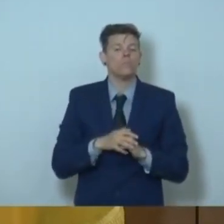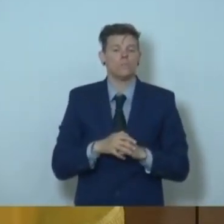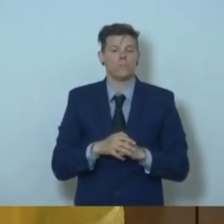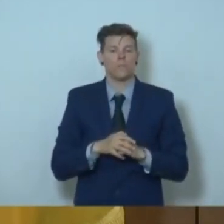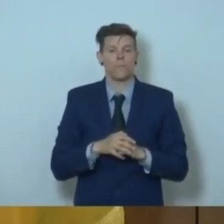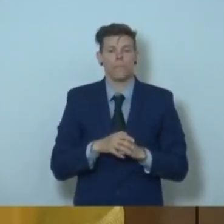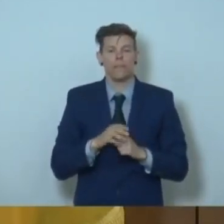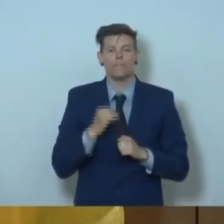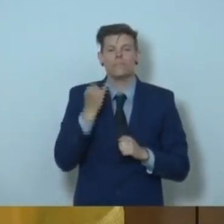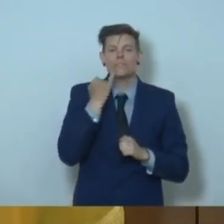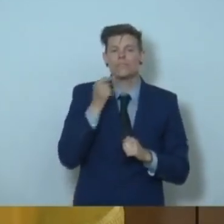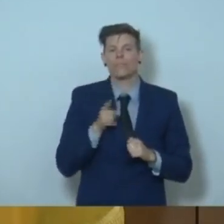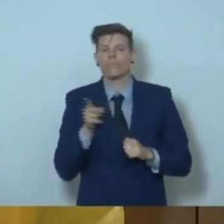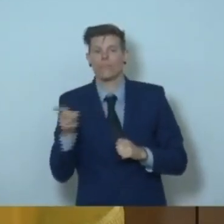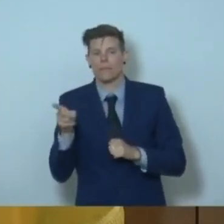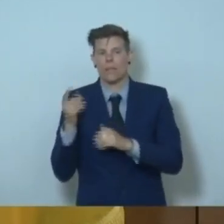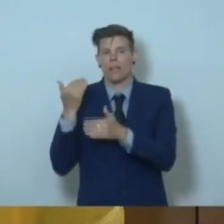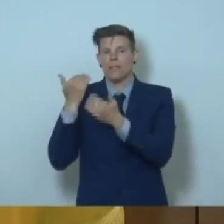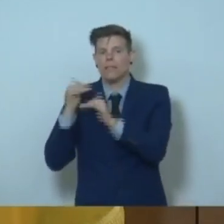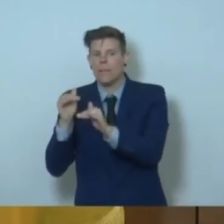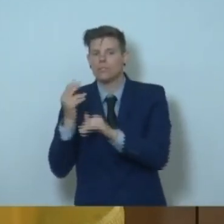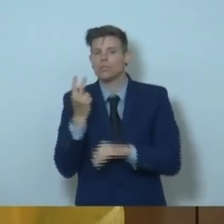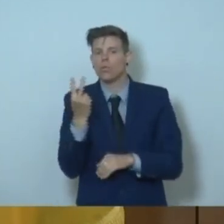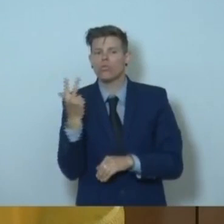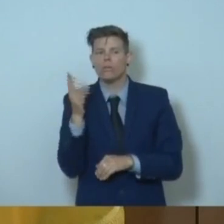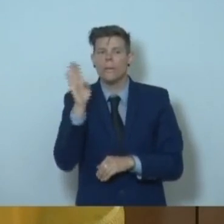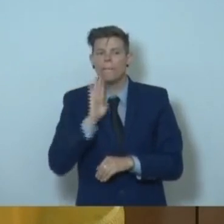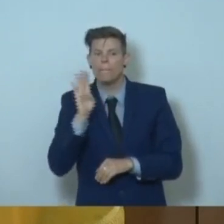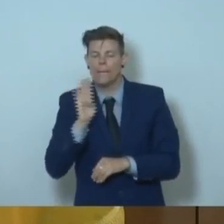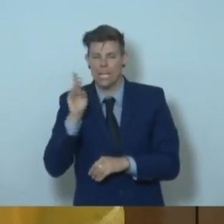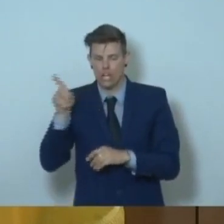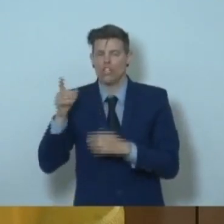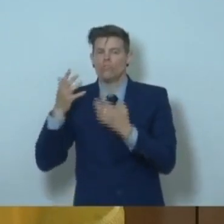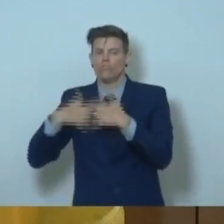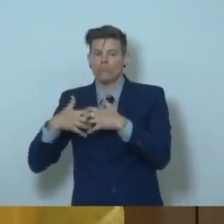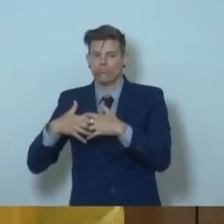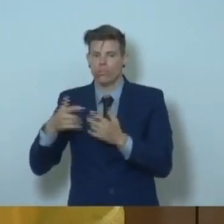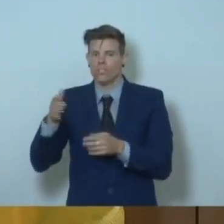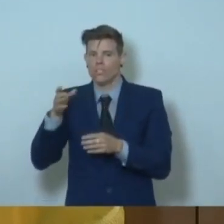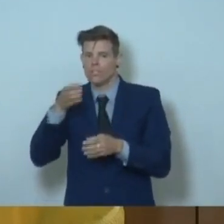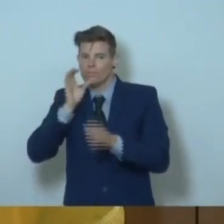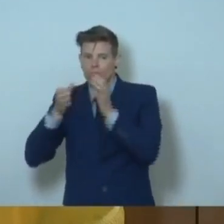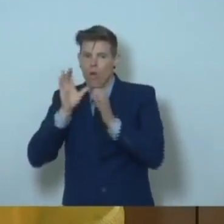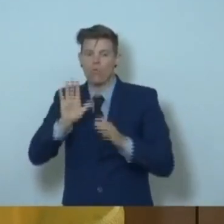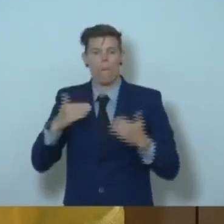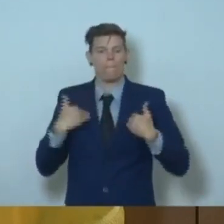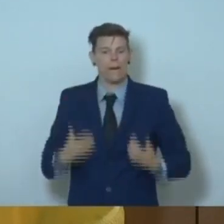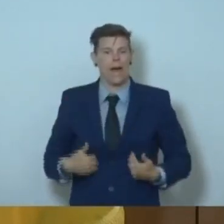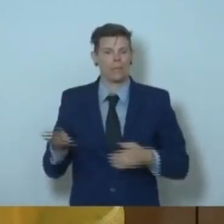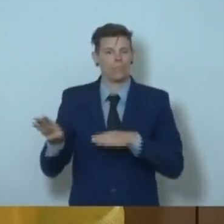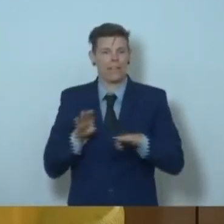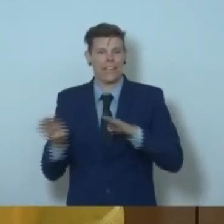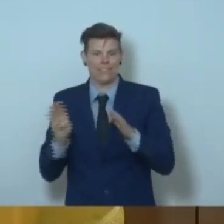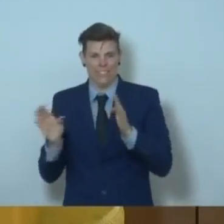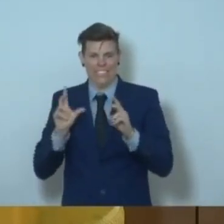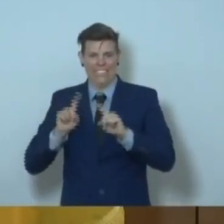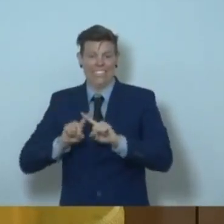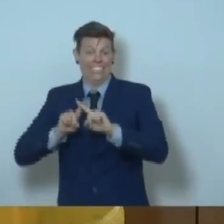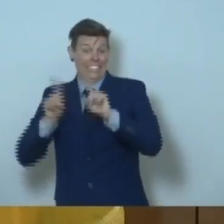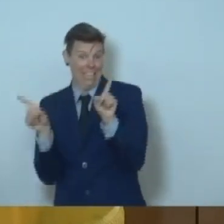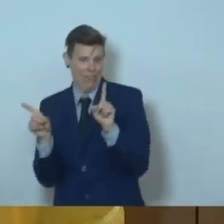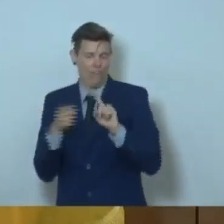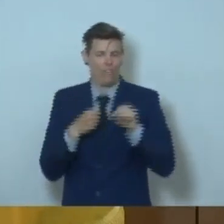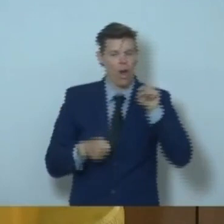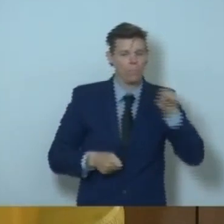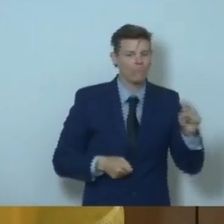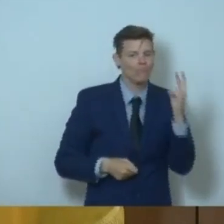and the limit of 2 or 3 beers at a brewery, human behavior is a little different. So what we're trying to do here is